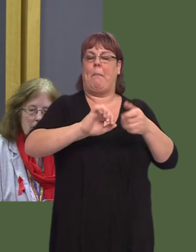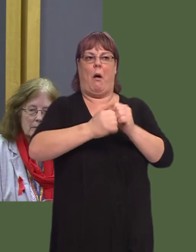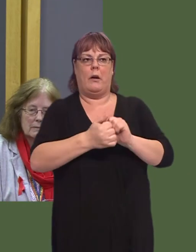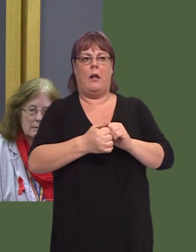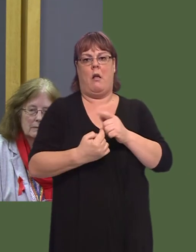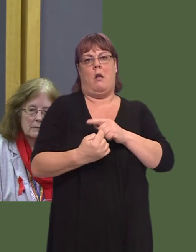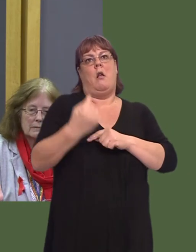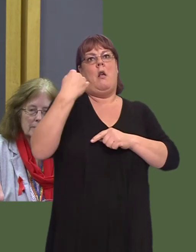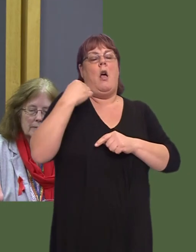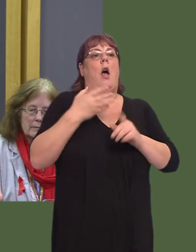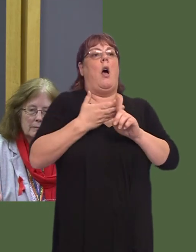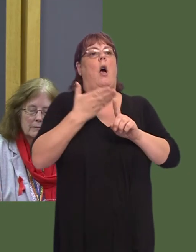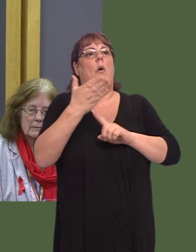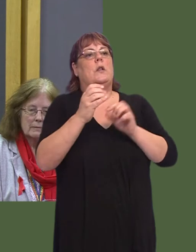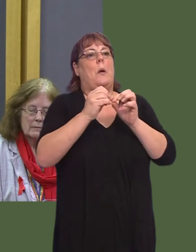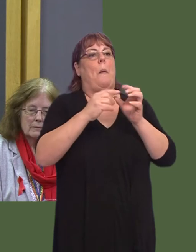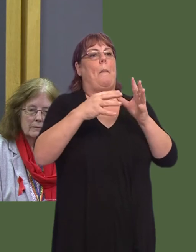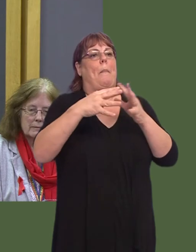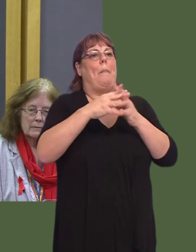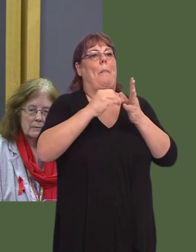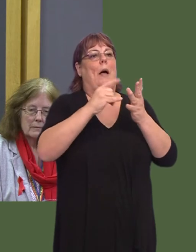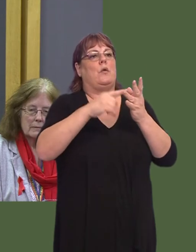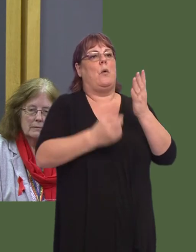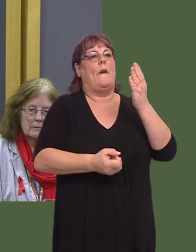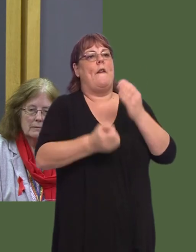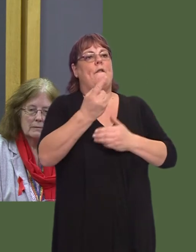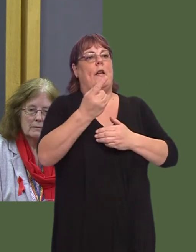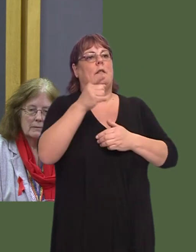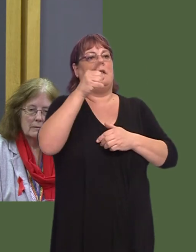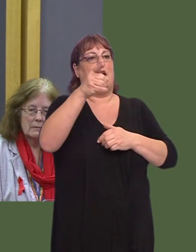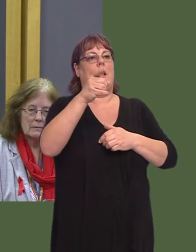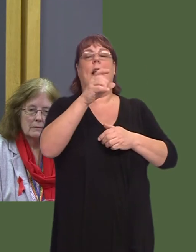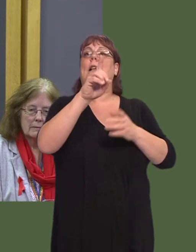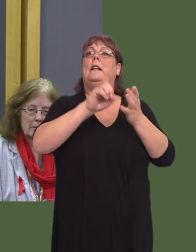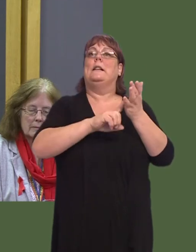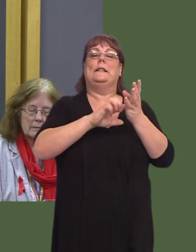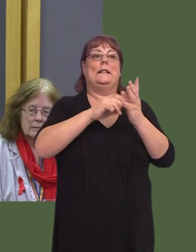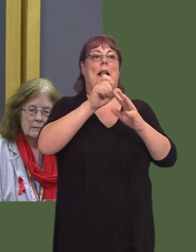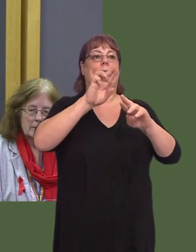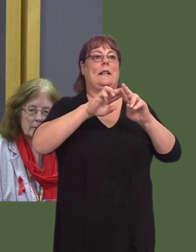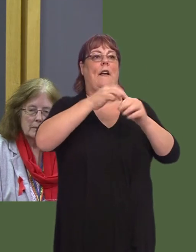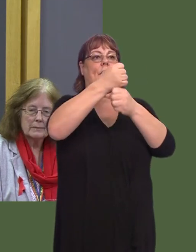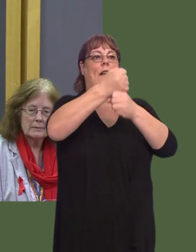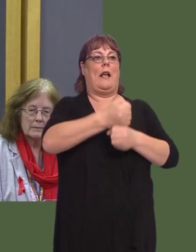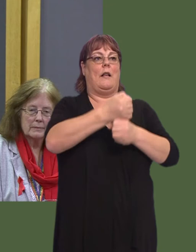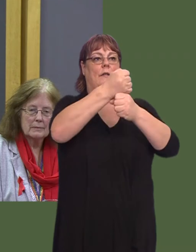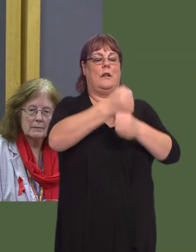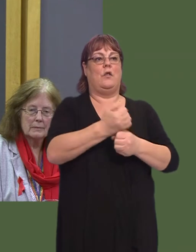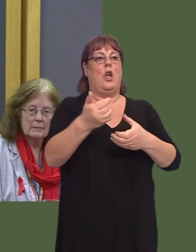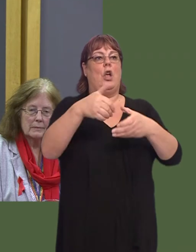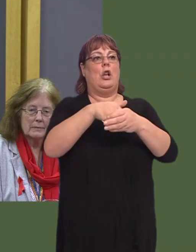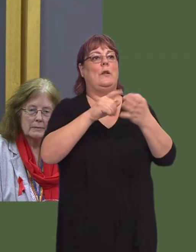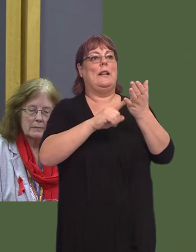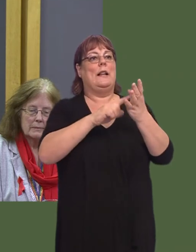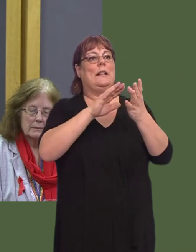I spoke at the Bowser annual Lighter Candle Multi-Faith event at Llandaff Cathedral following a march from the offices of Llamai